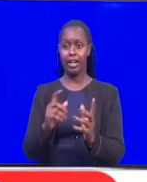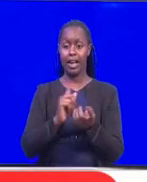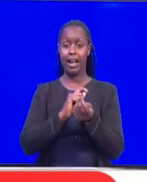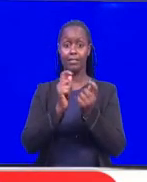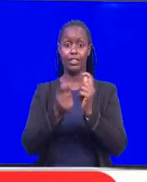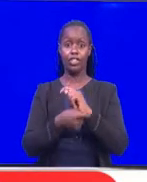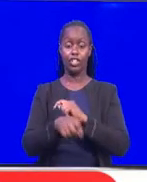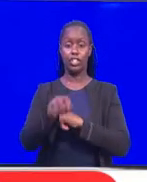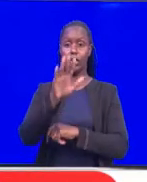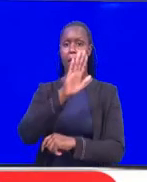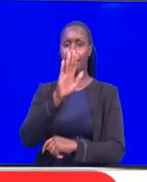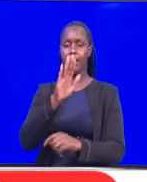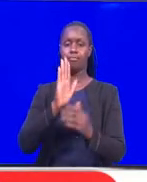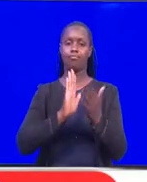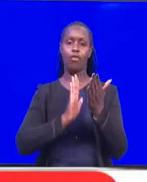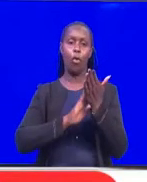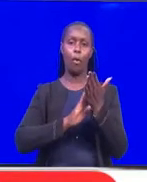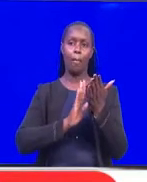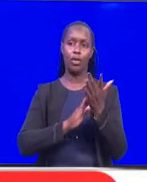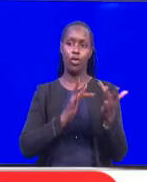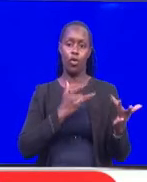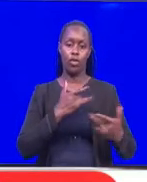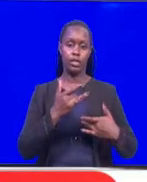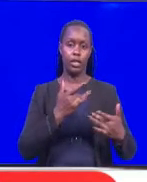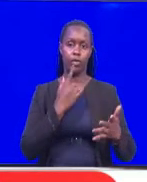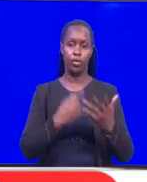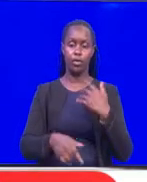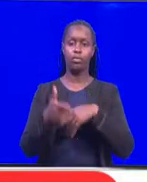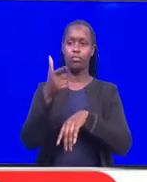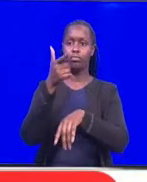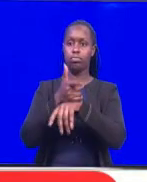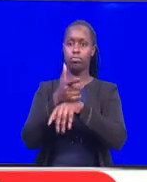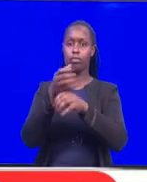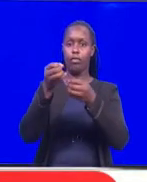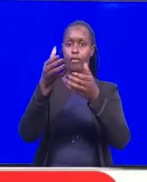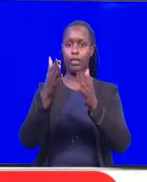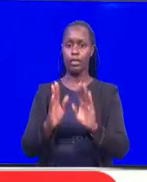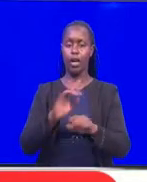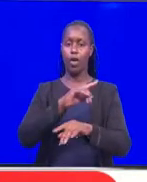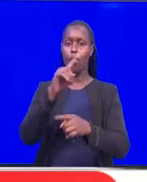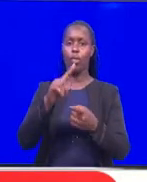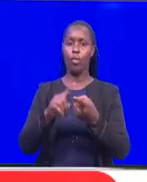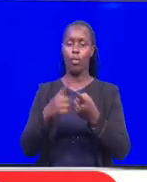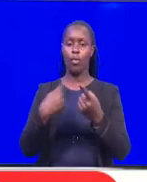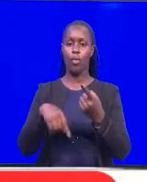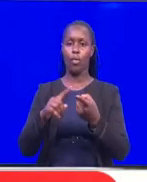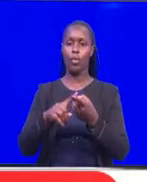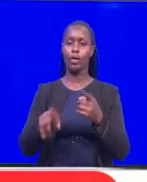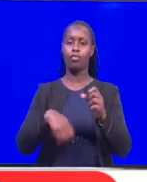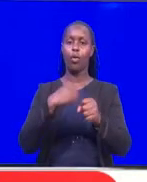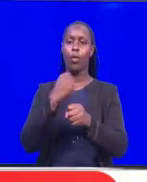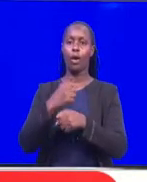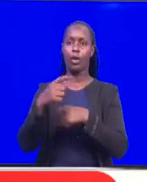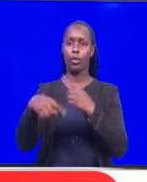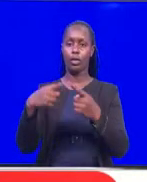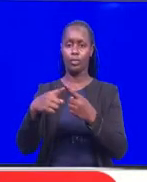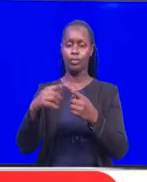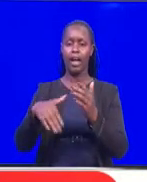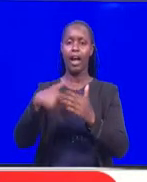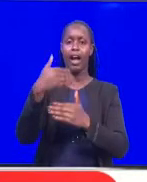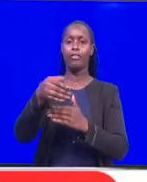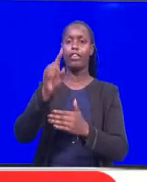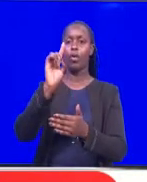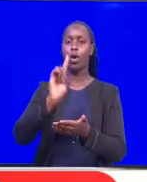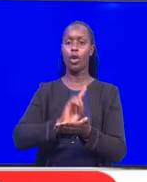the recording of city enforcement officers during arrests. This is less than a week after announcing that those recording